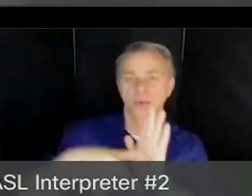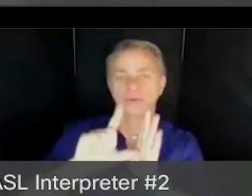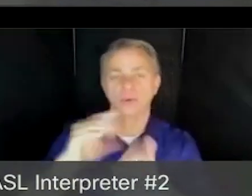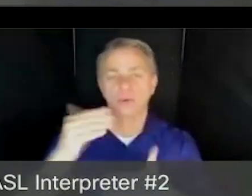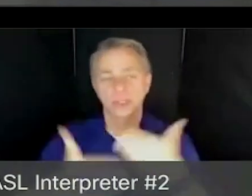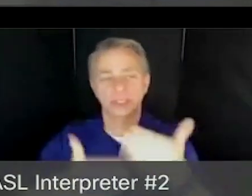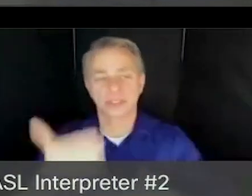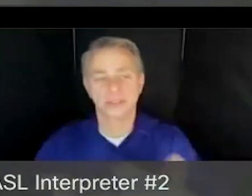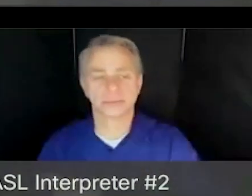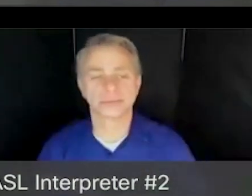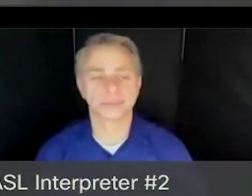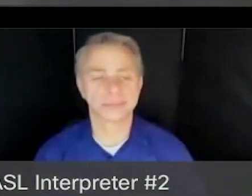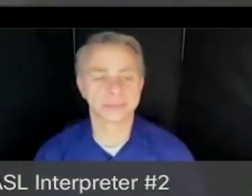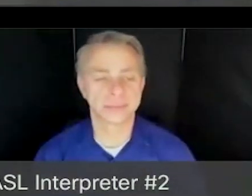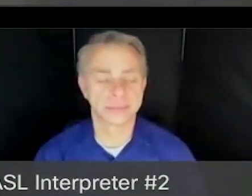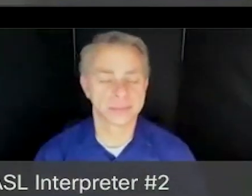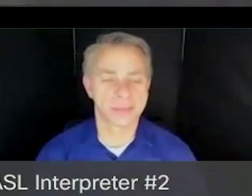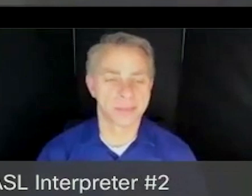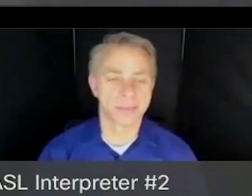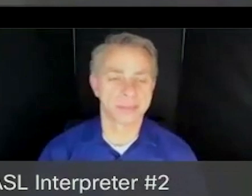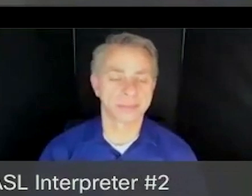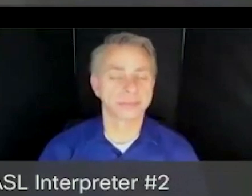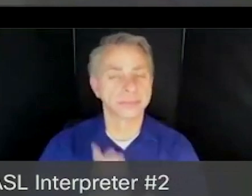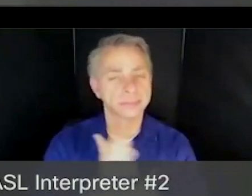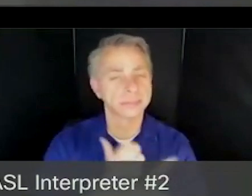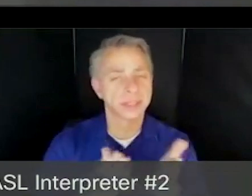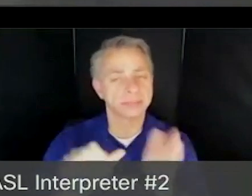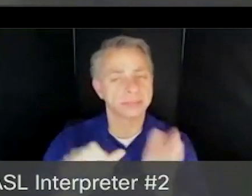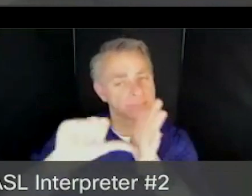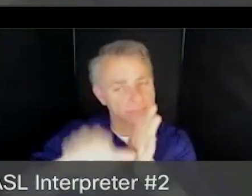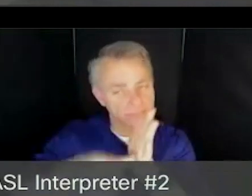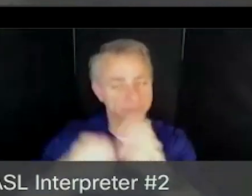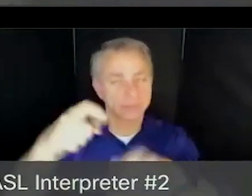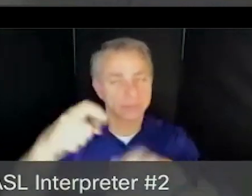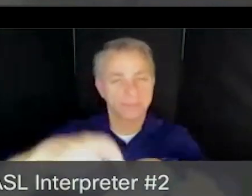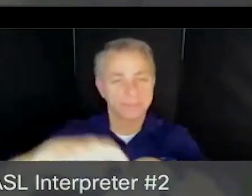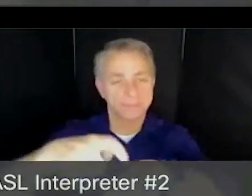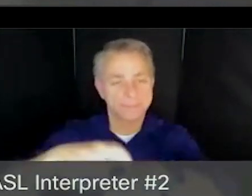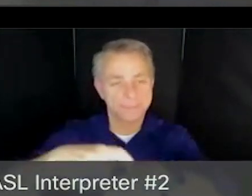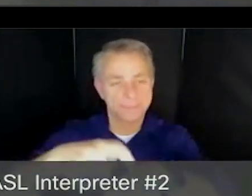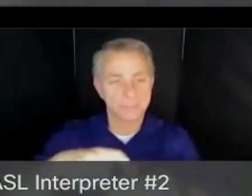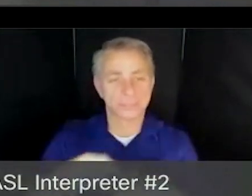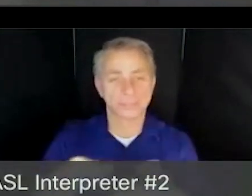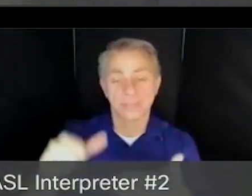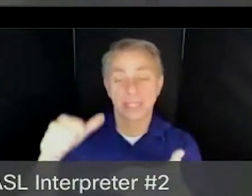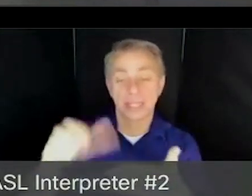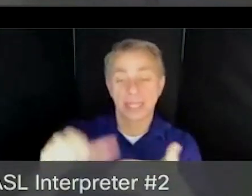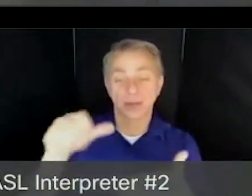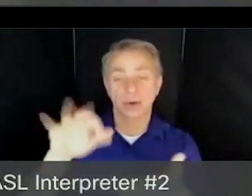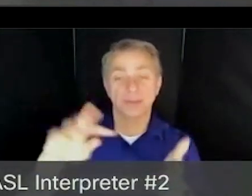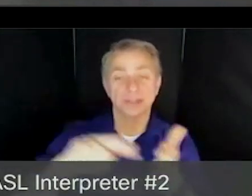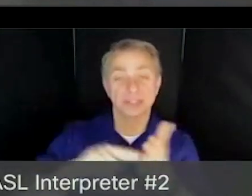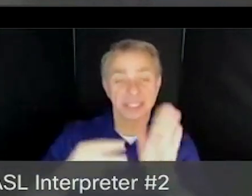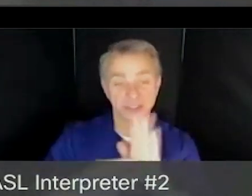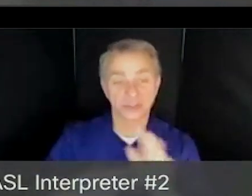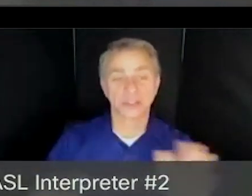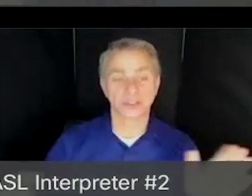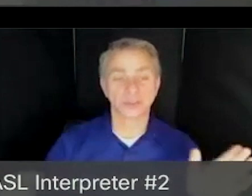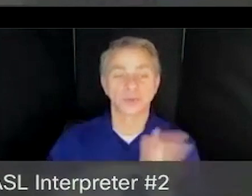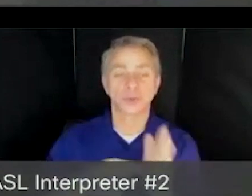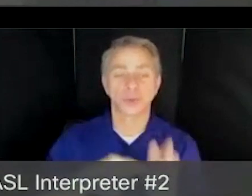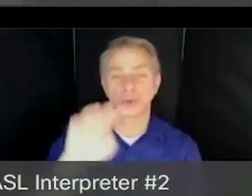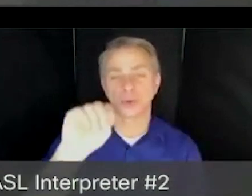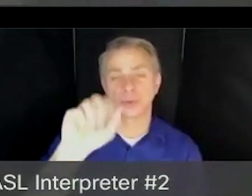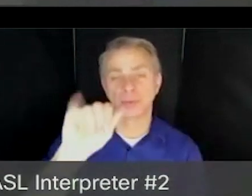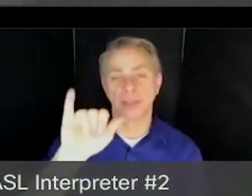So just some important dates, as James mentioned, we had a letter of intent due on May 28th. It's not required. It's not used